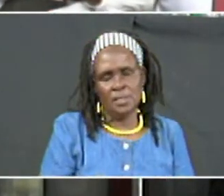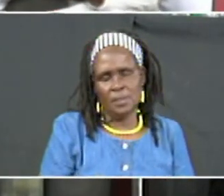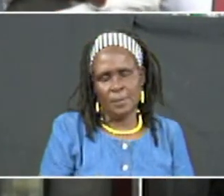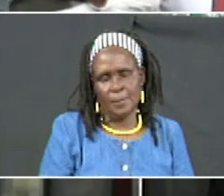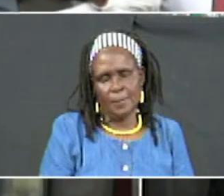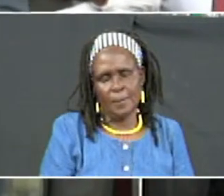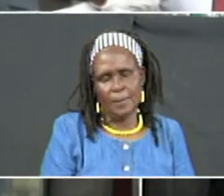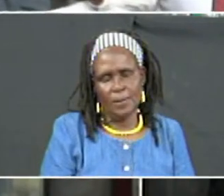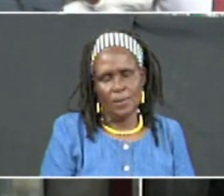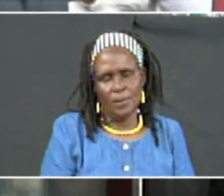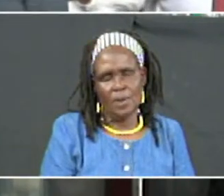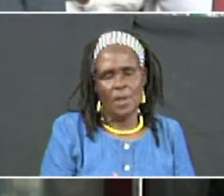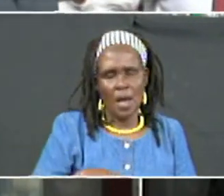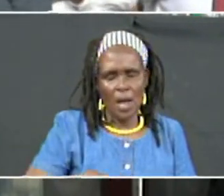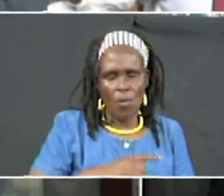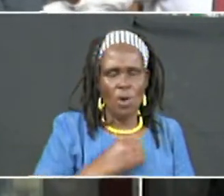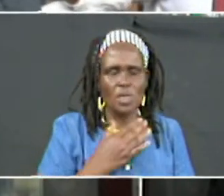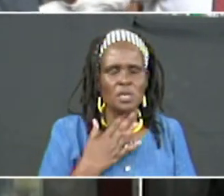our desire